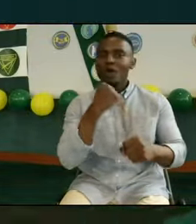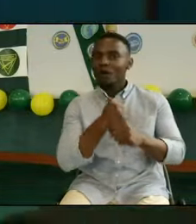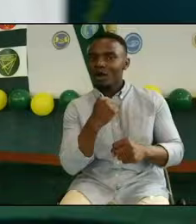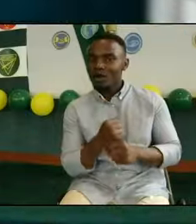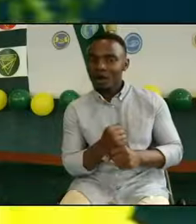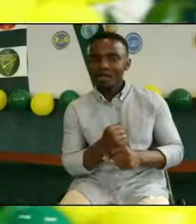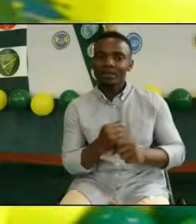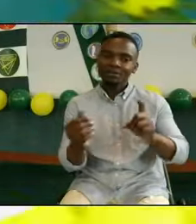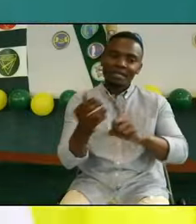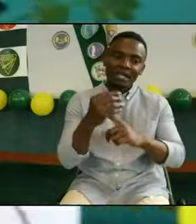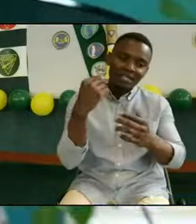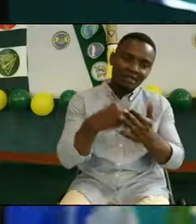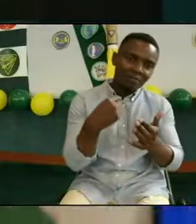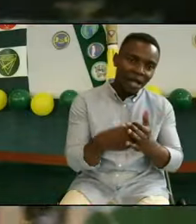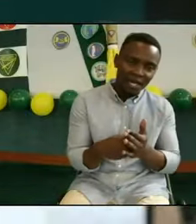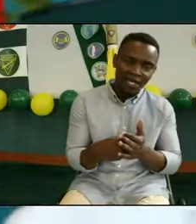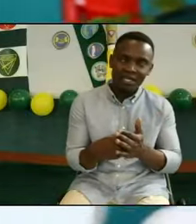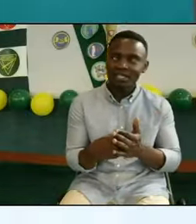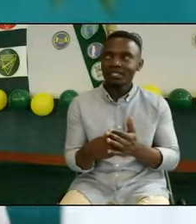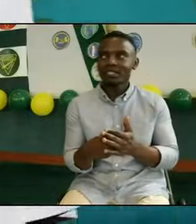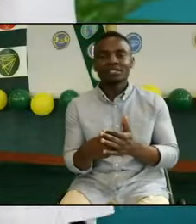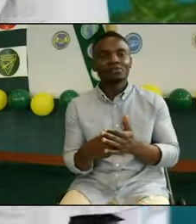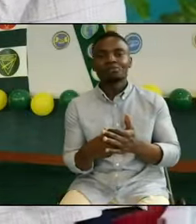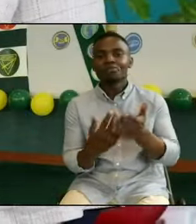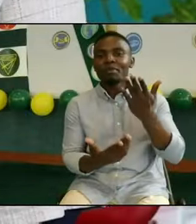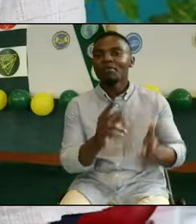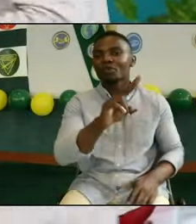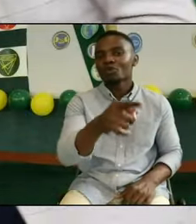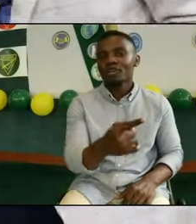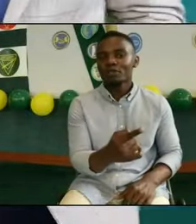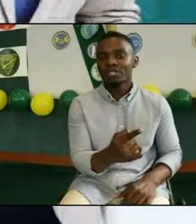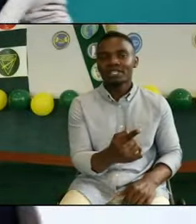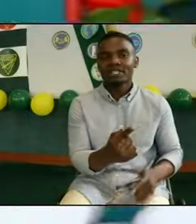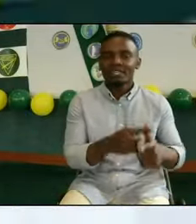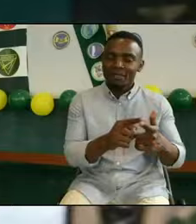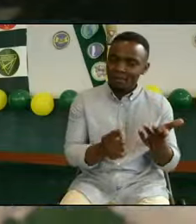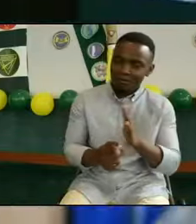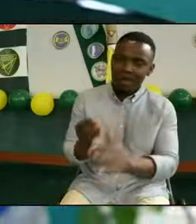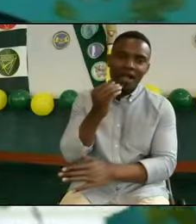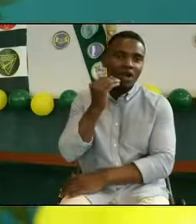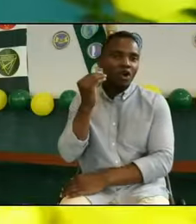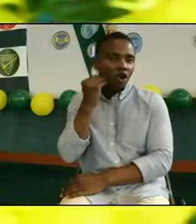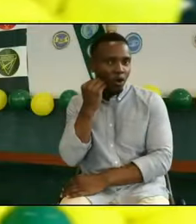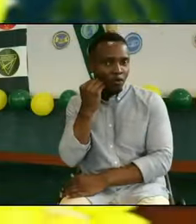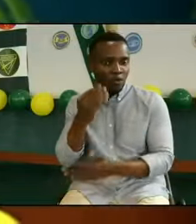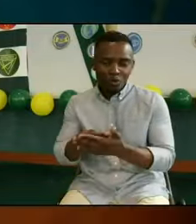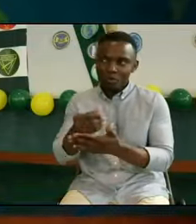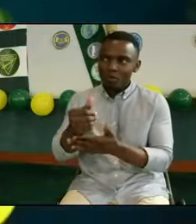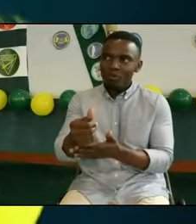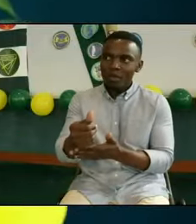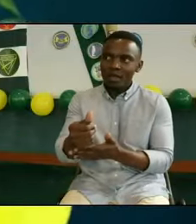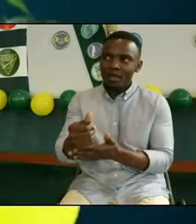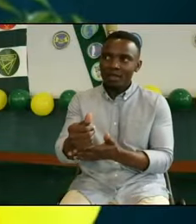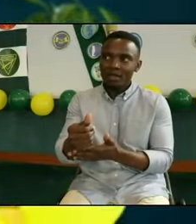for 1,000 Kenyan shillings. Then we bring it back home, we buy, we